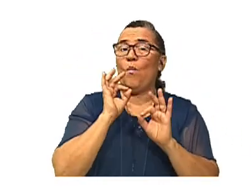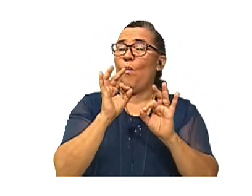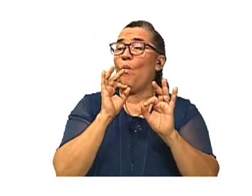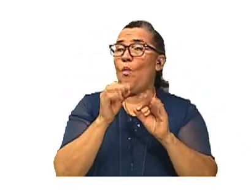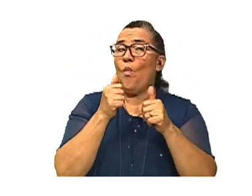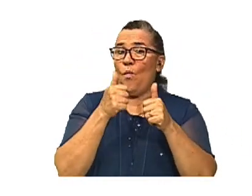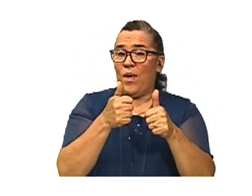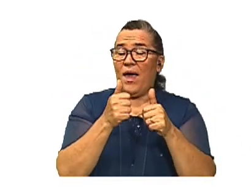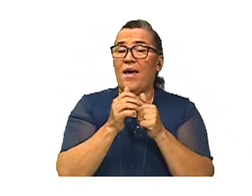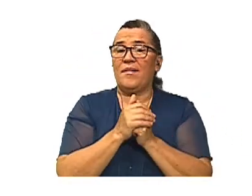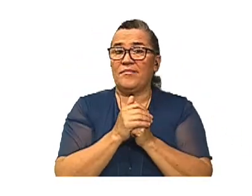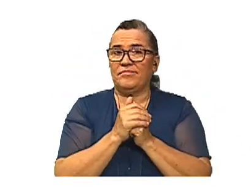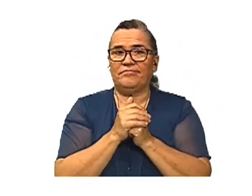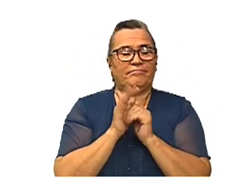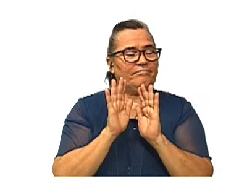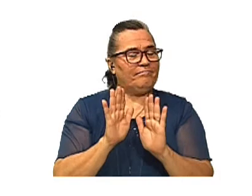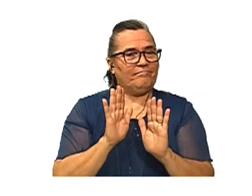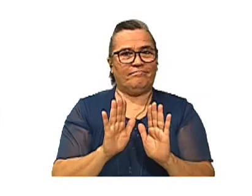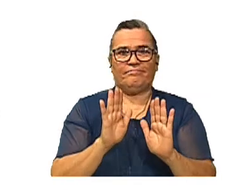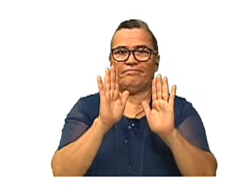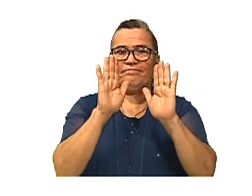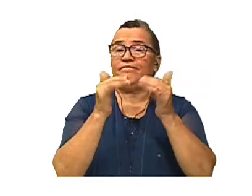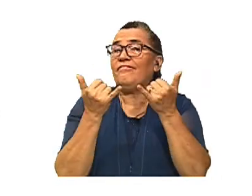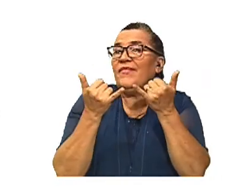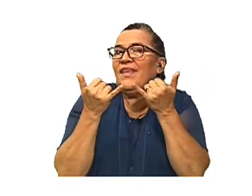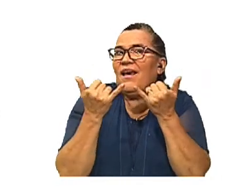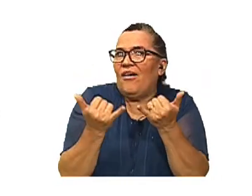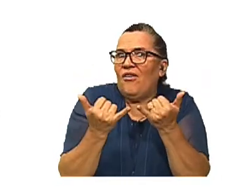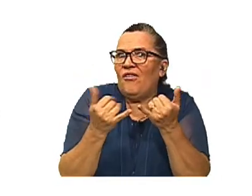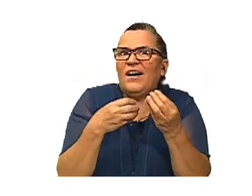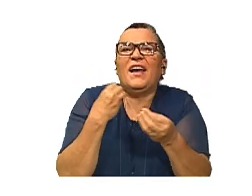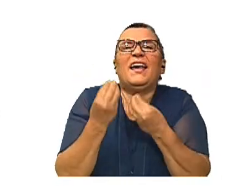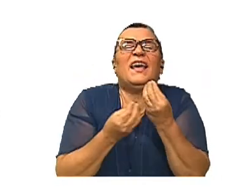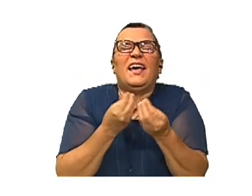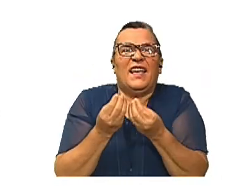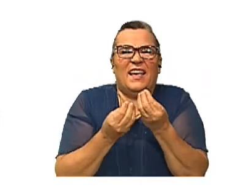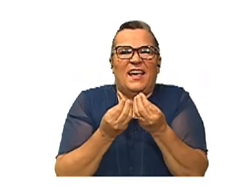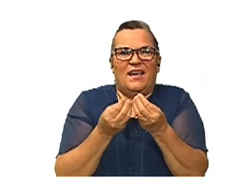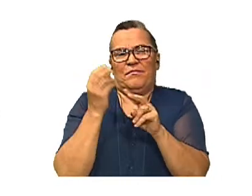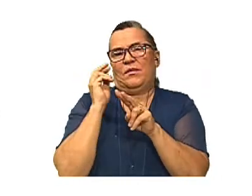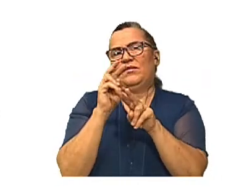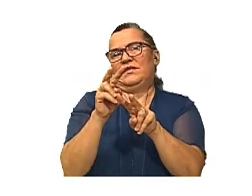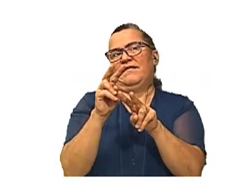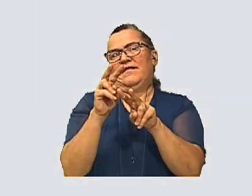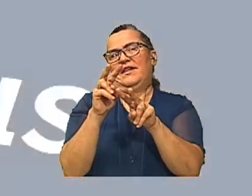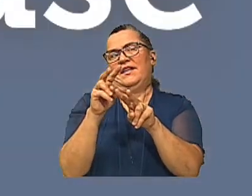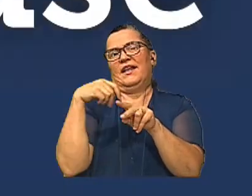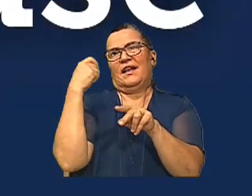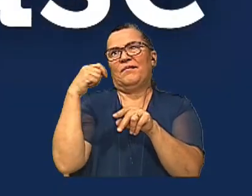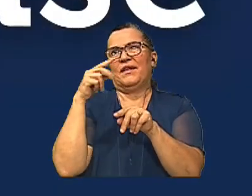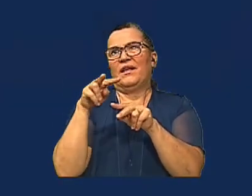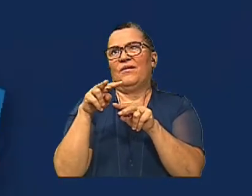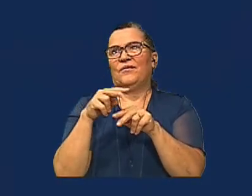Oh, excellent. Now, we are going to watch the video.